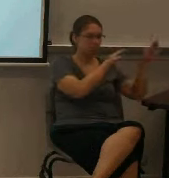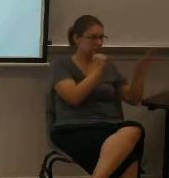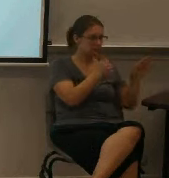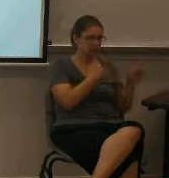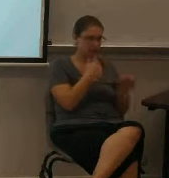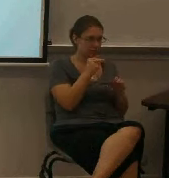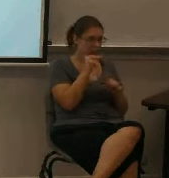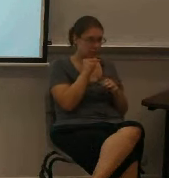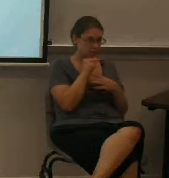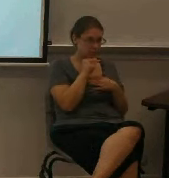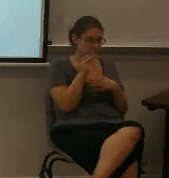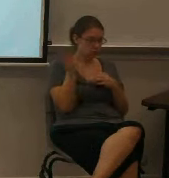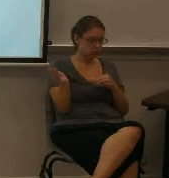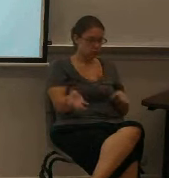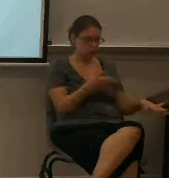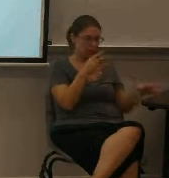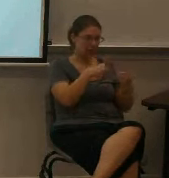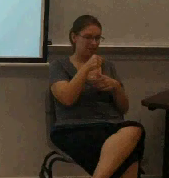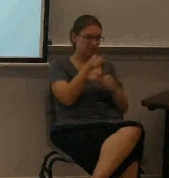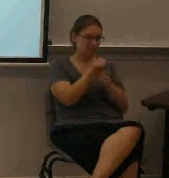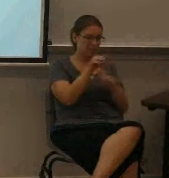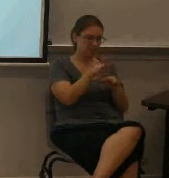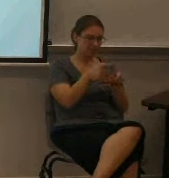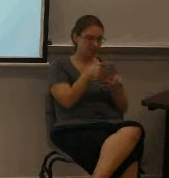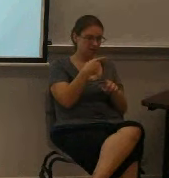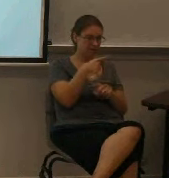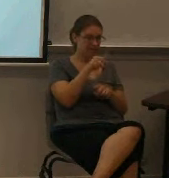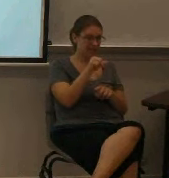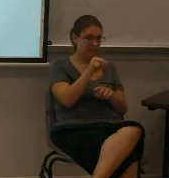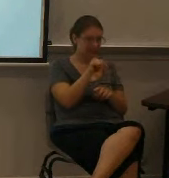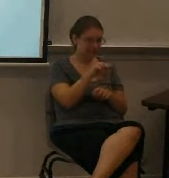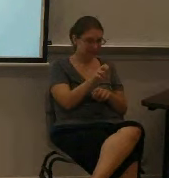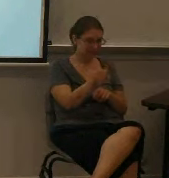all that nutrients, that's washed out of the mountains out onto the plains, basically.